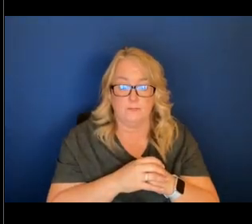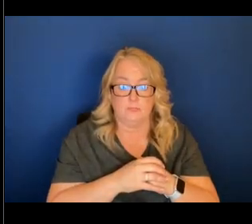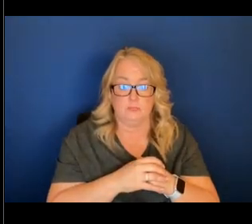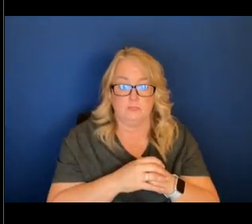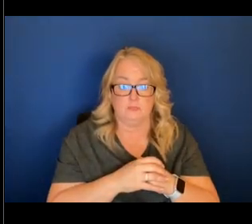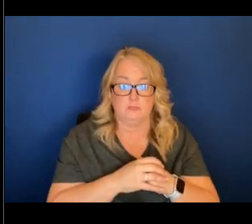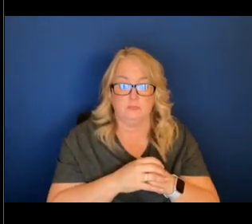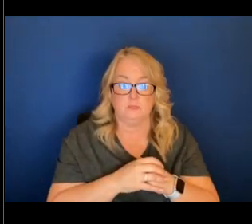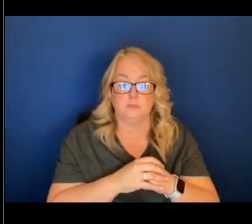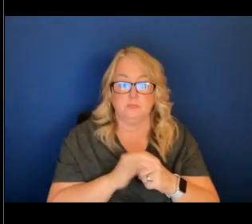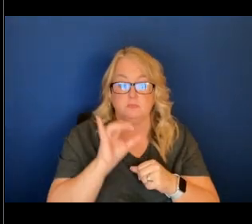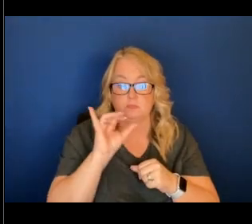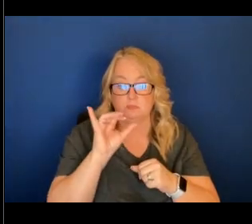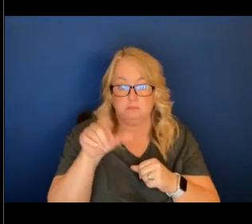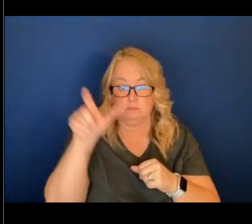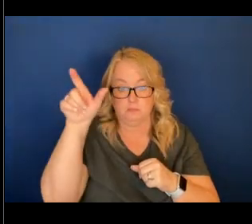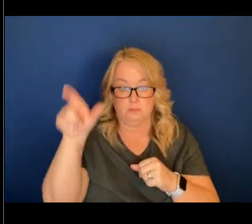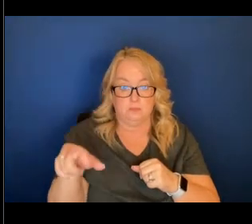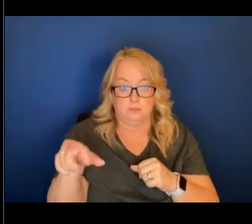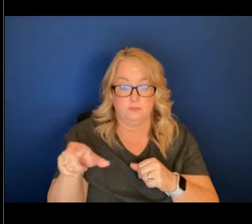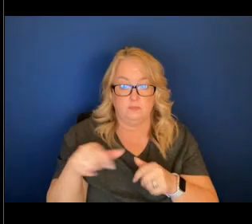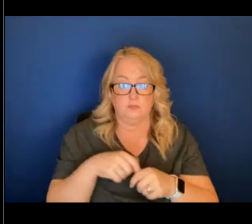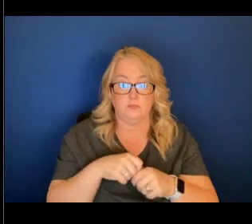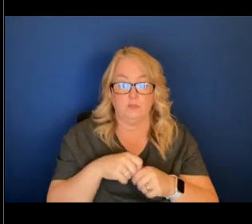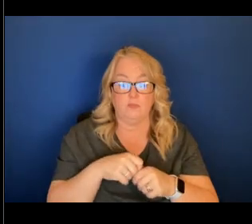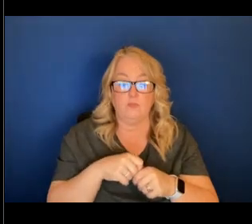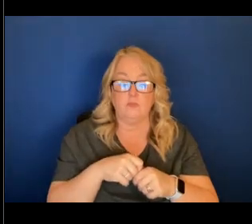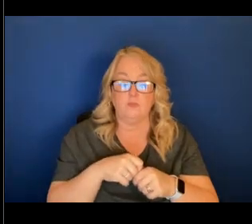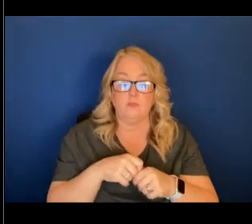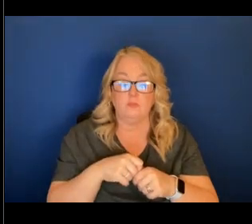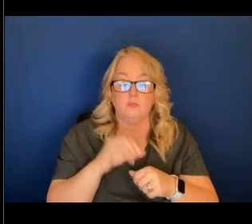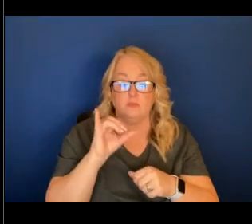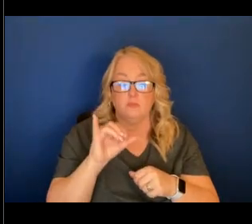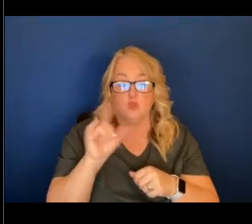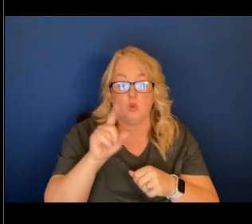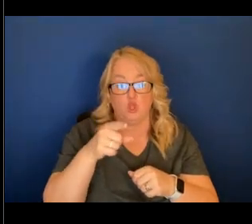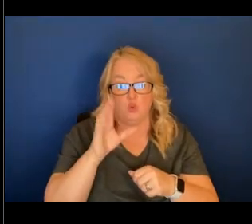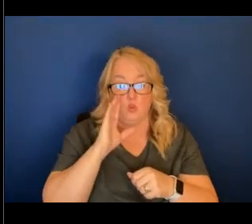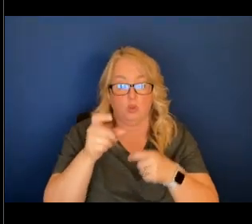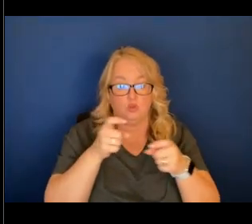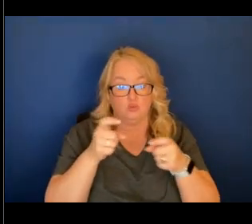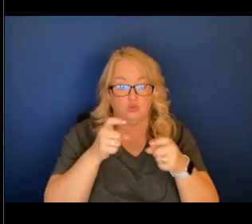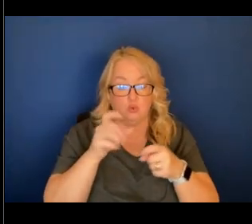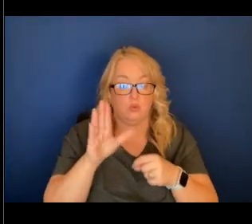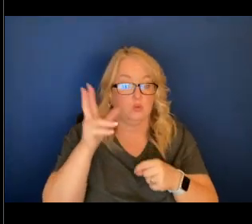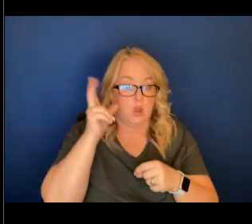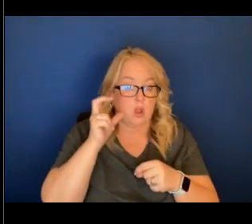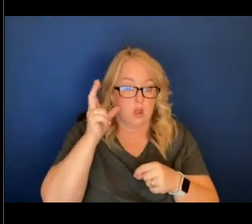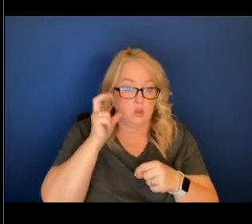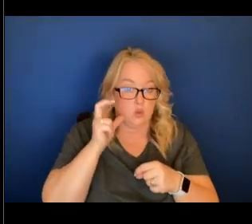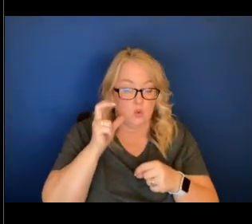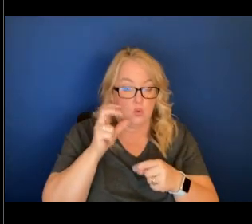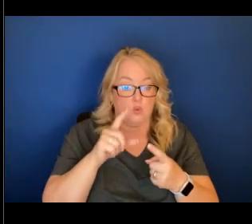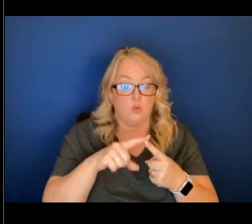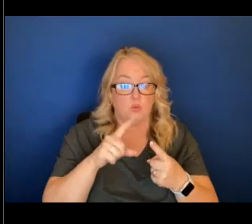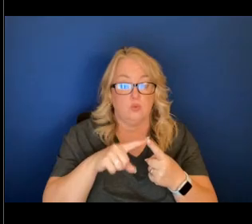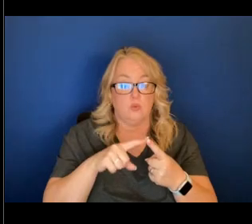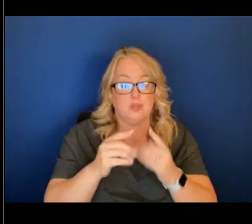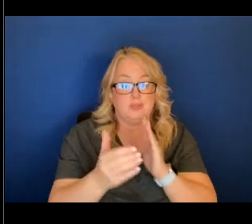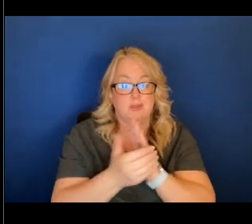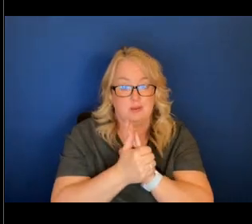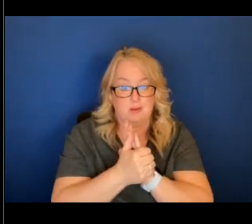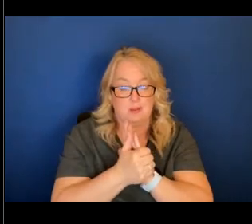The GoToWebinar control panel is where you will control your audio, review any attached